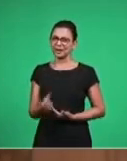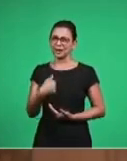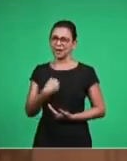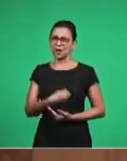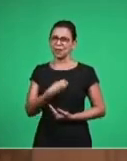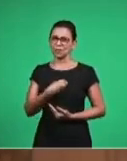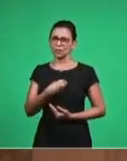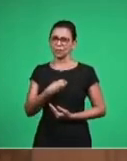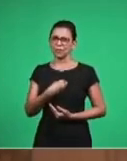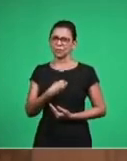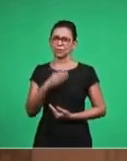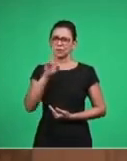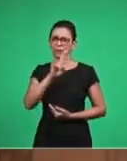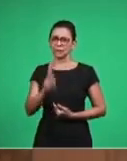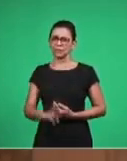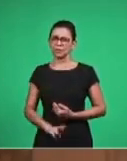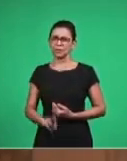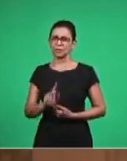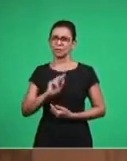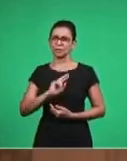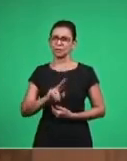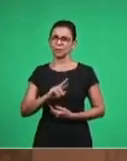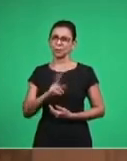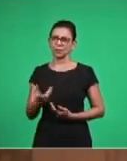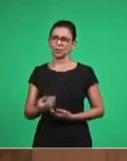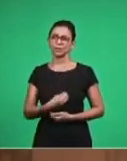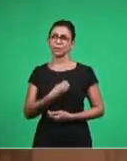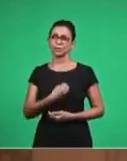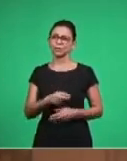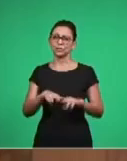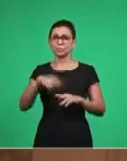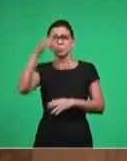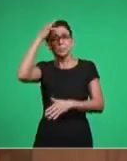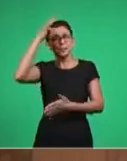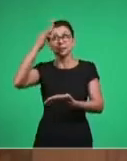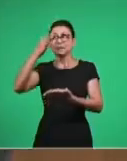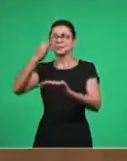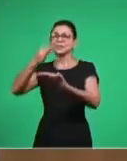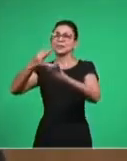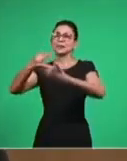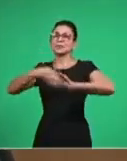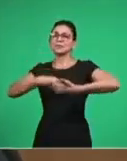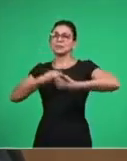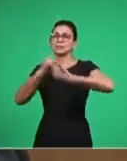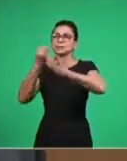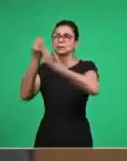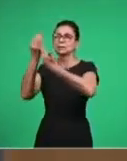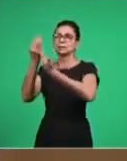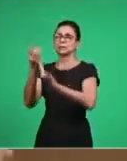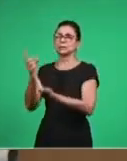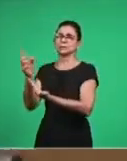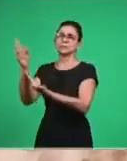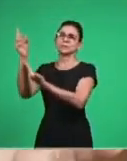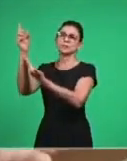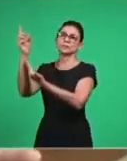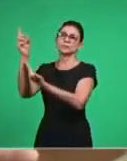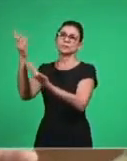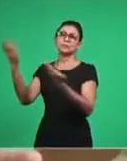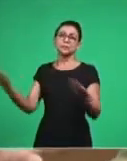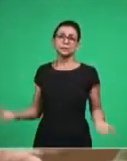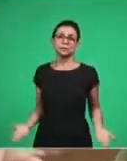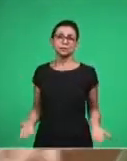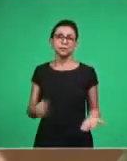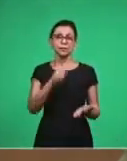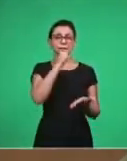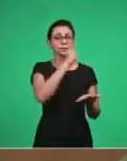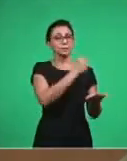The life that in Isaiah, the life that he now lives, he doesn't live through the flesh, but he lives through the